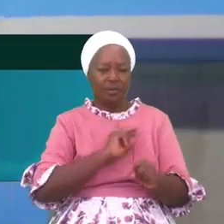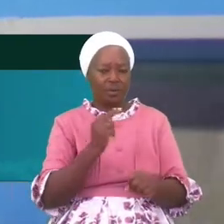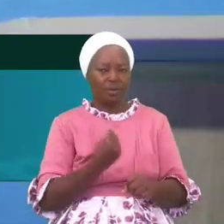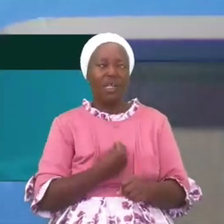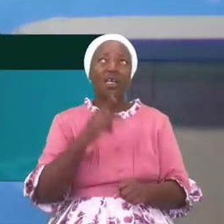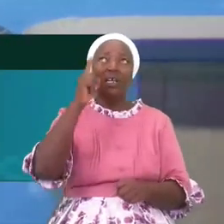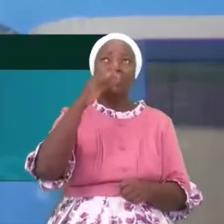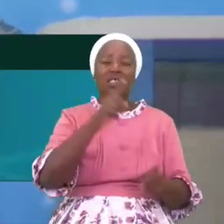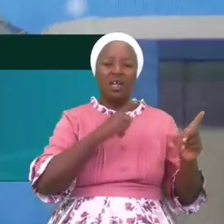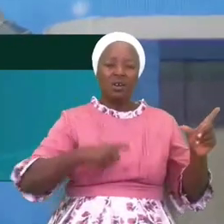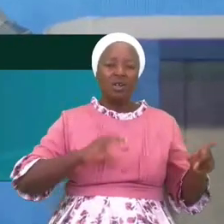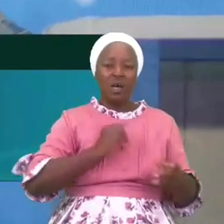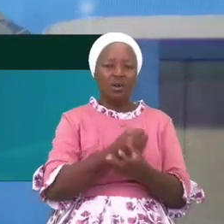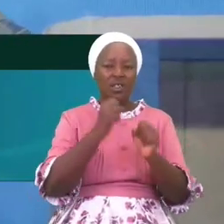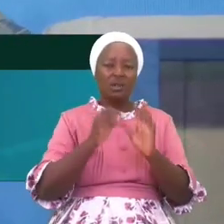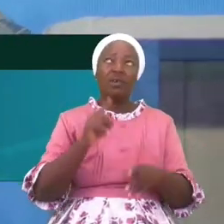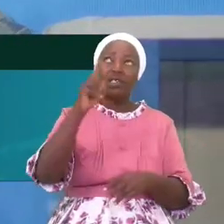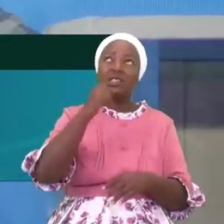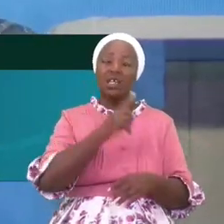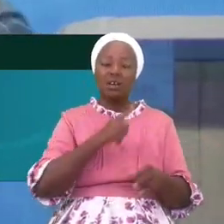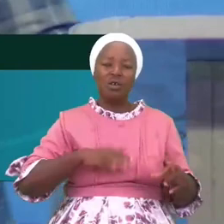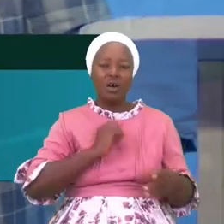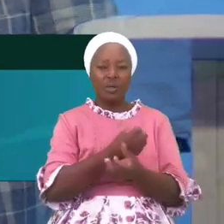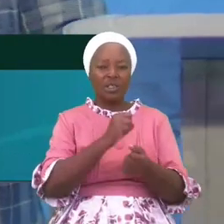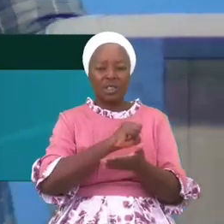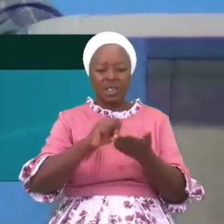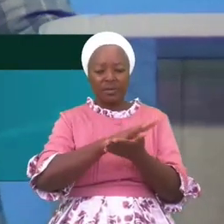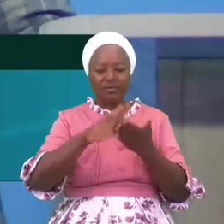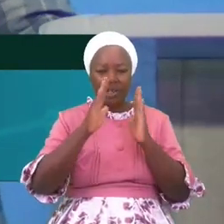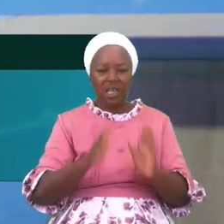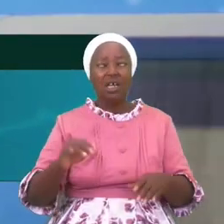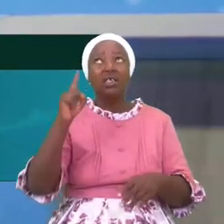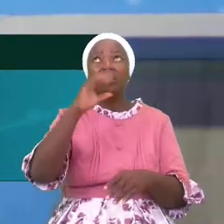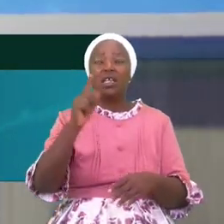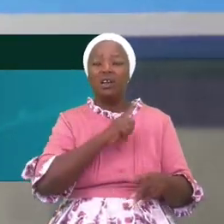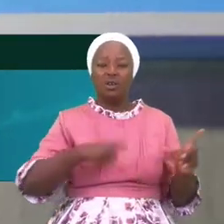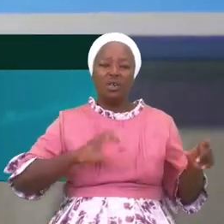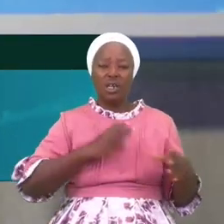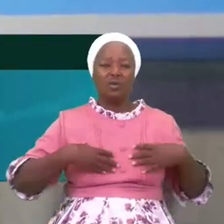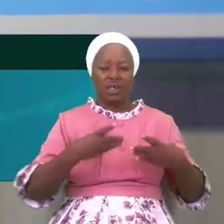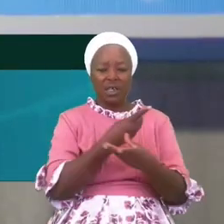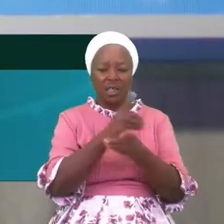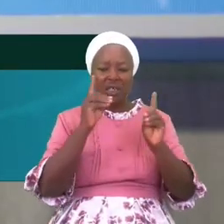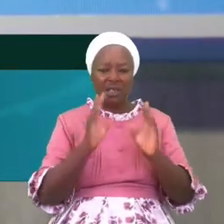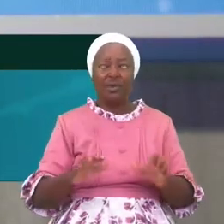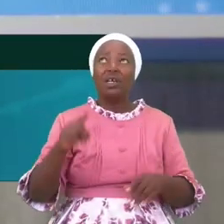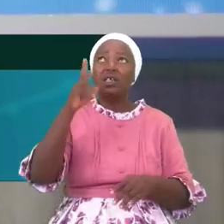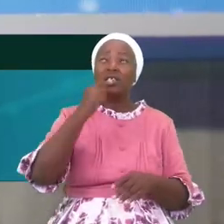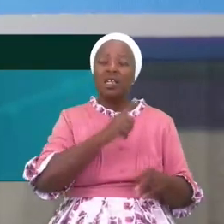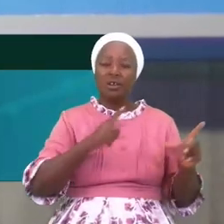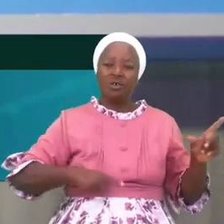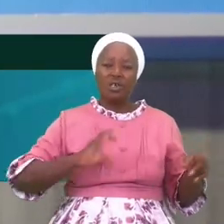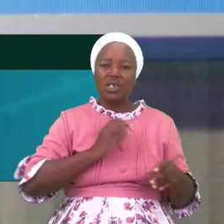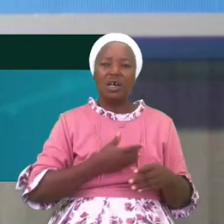our healer? Is the Lord our deliverer? Is the Lord our redeemer? And our heart is after